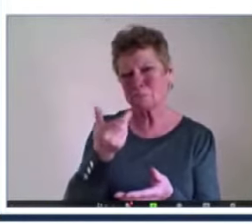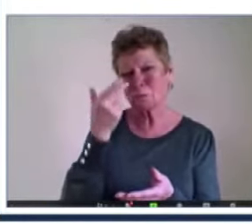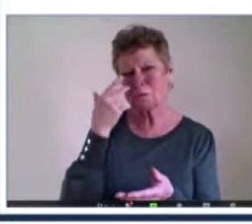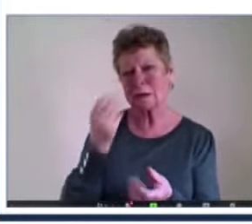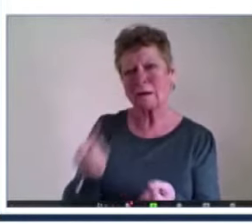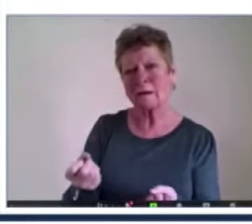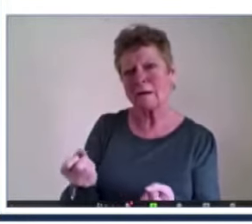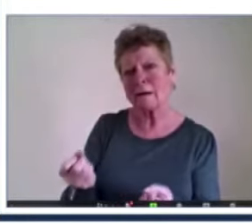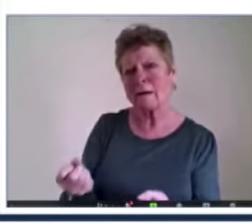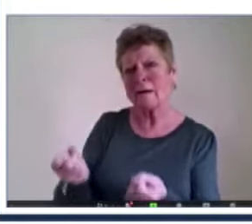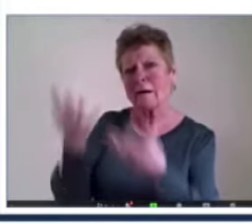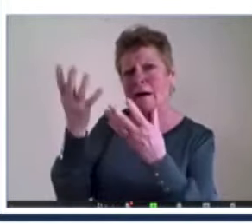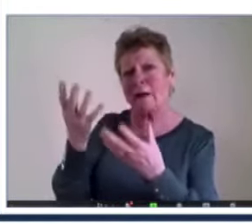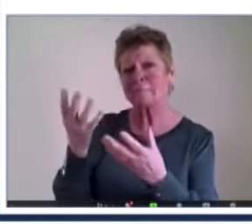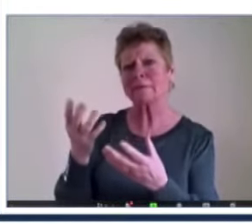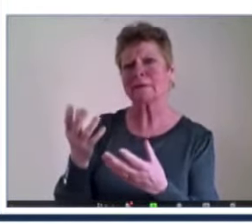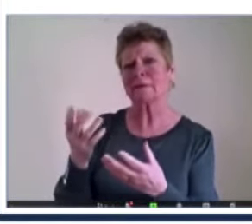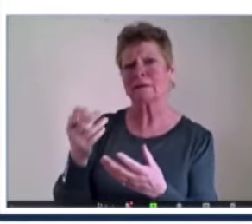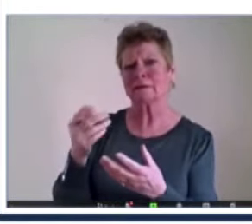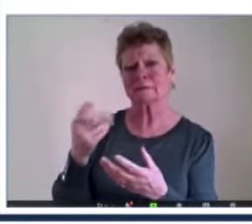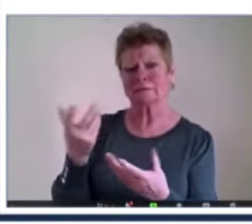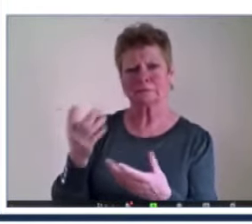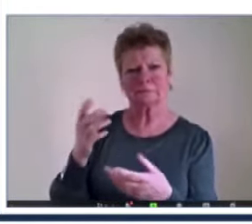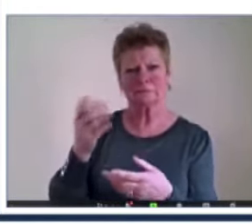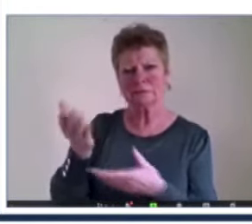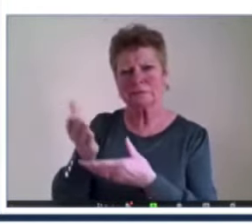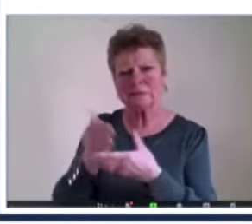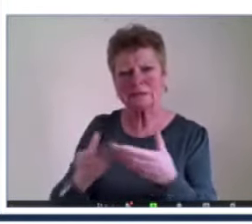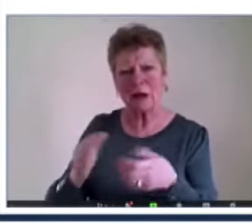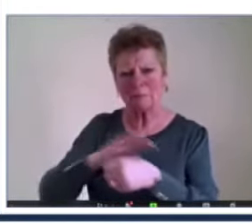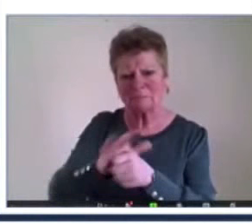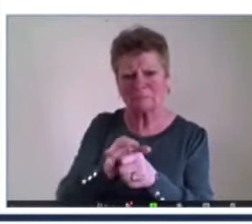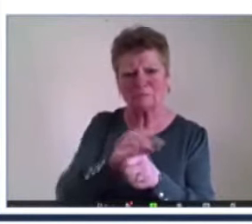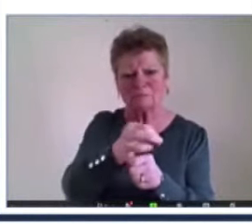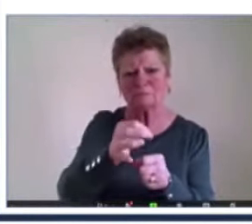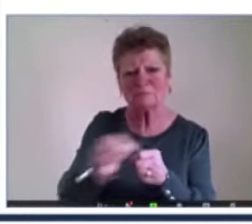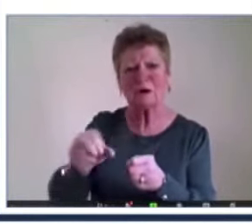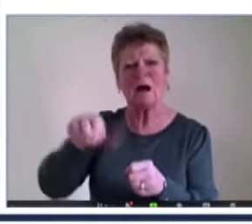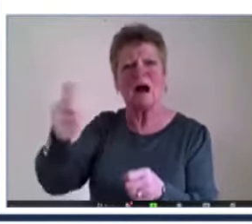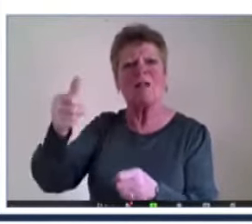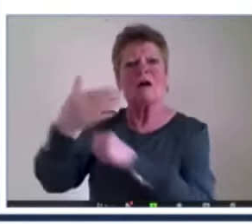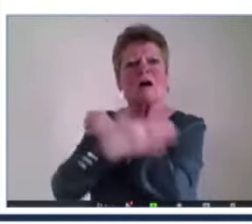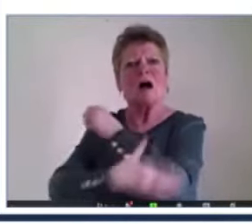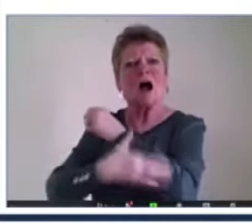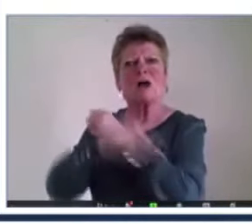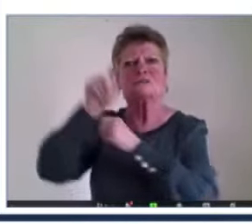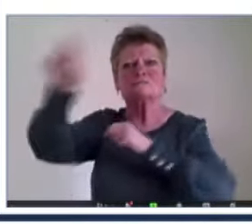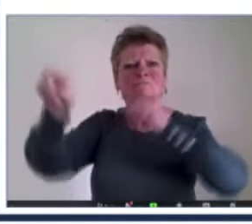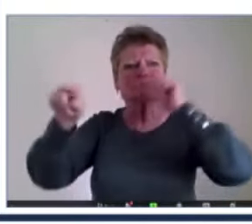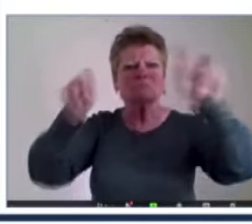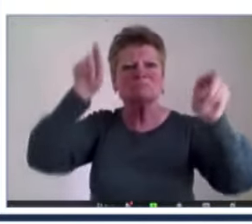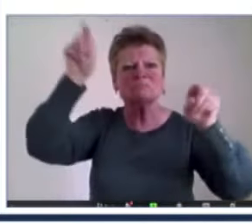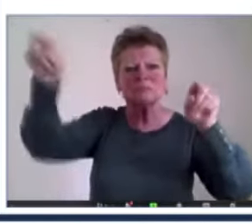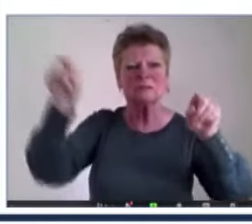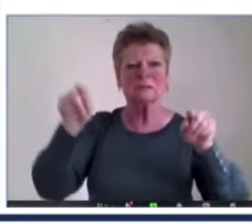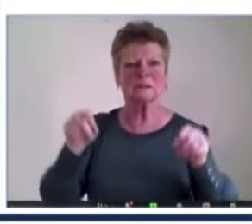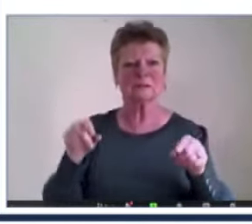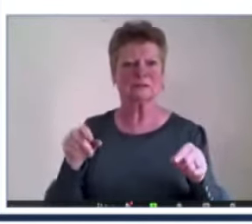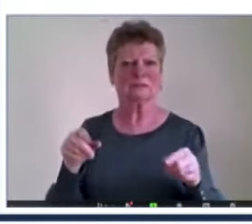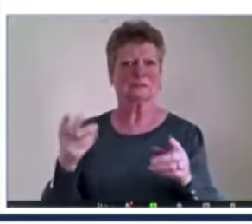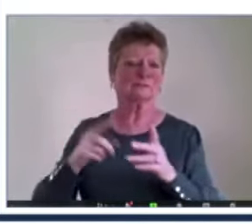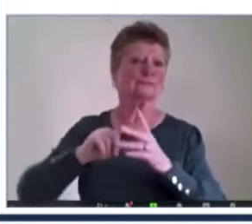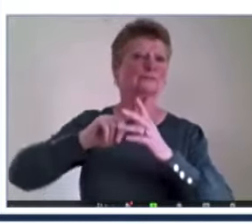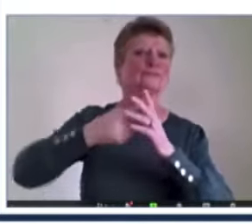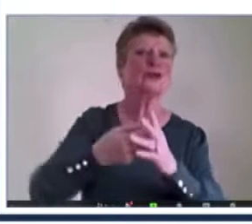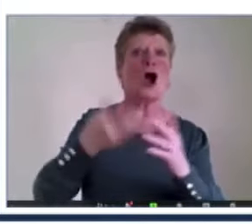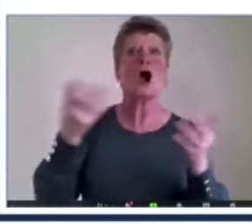counts and the subvariant fears in a lot of countries where this pandemic originally